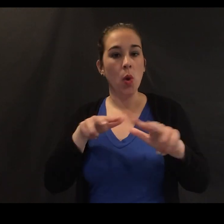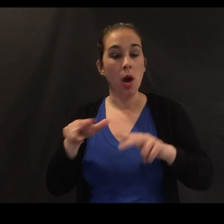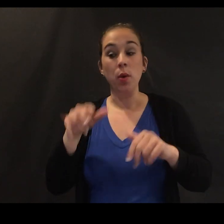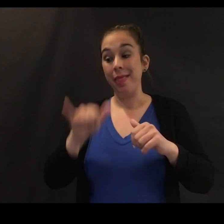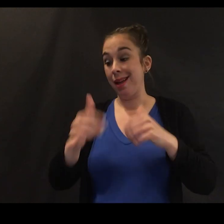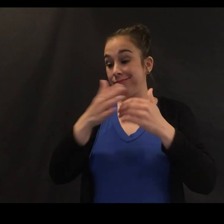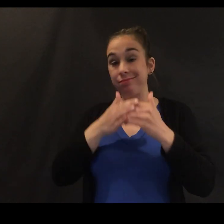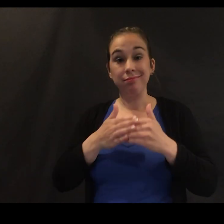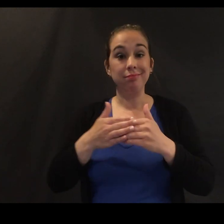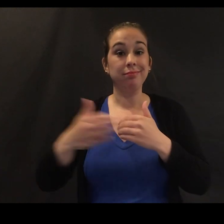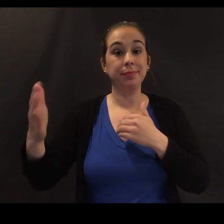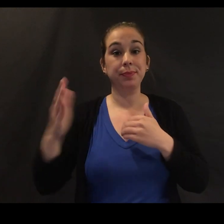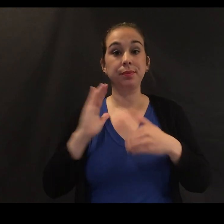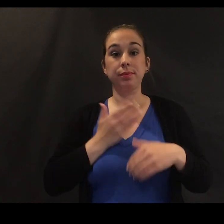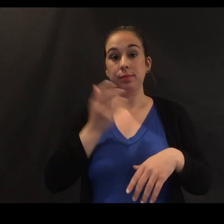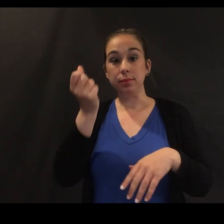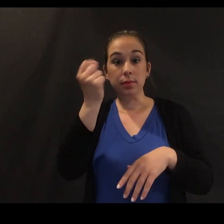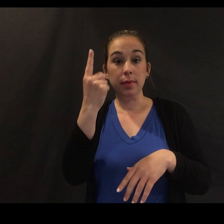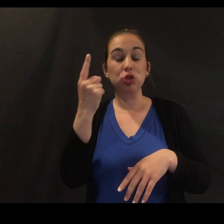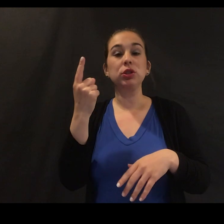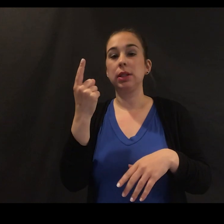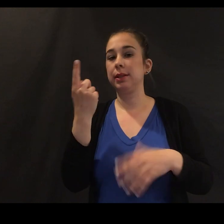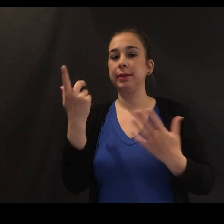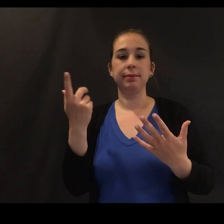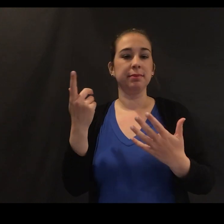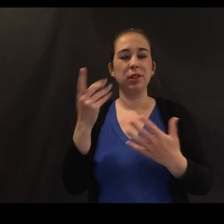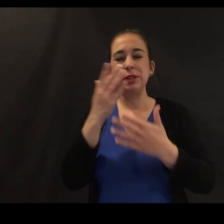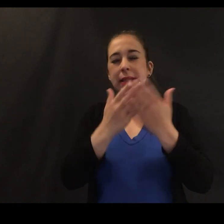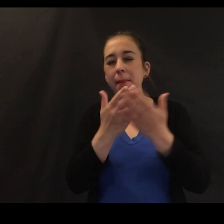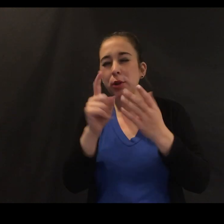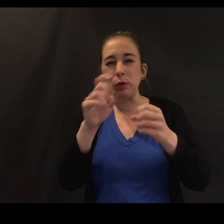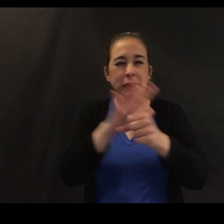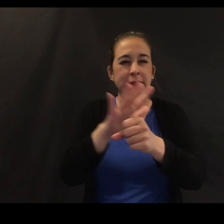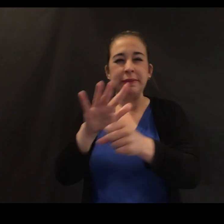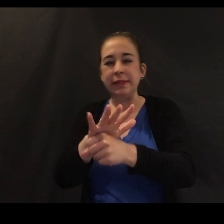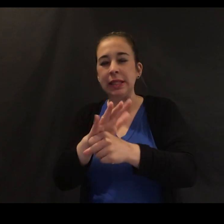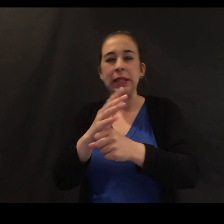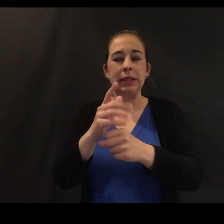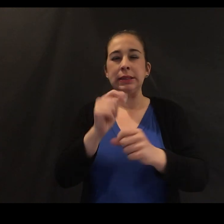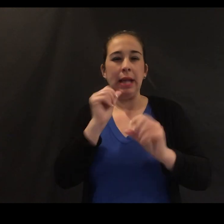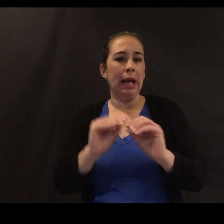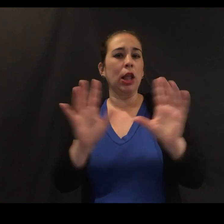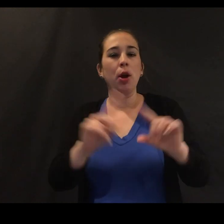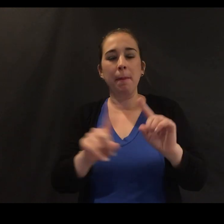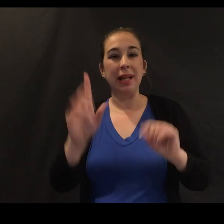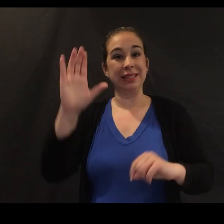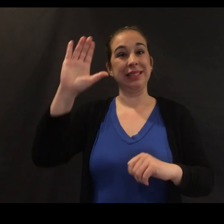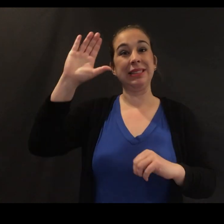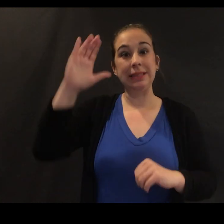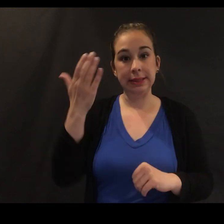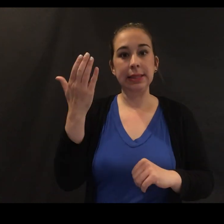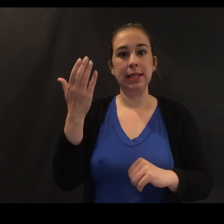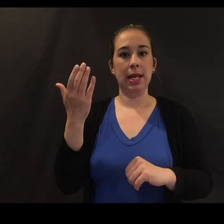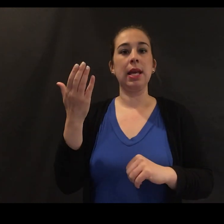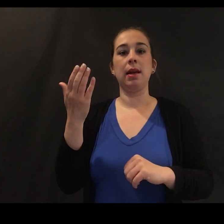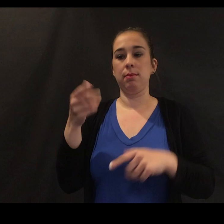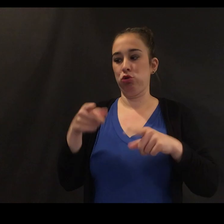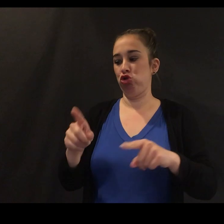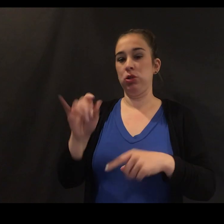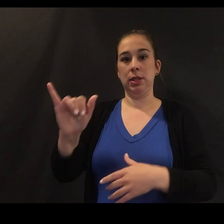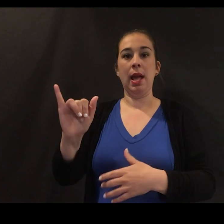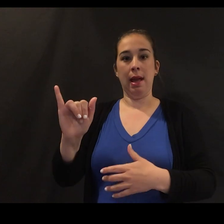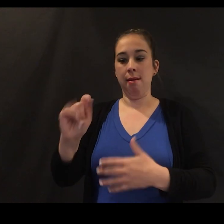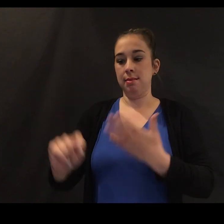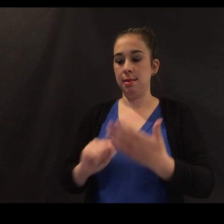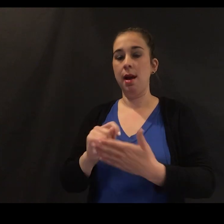from what we can get in Scripture, there's some sort of fill-ins that you have to kind of put pieces together, but it seems it was at that time or near that time that he was given